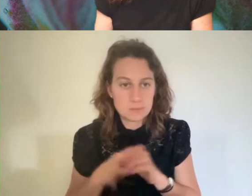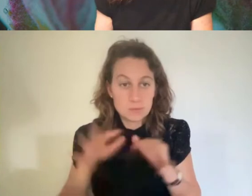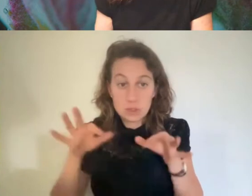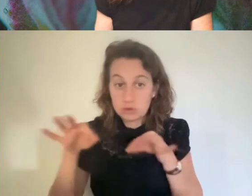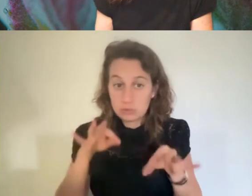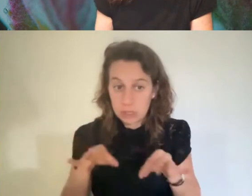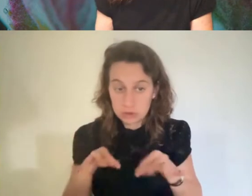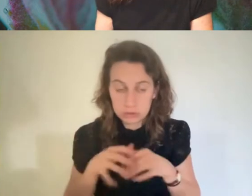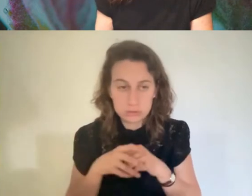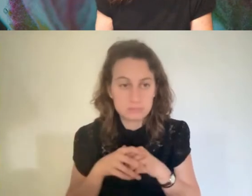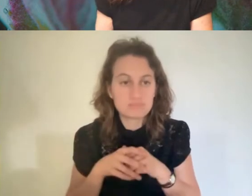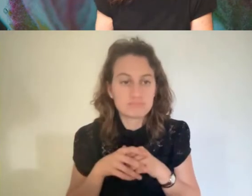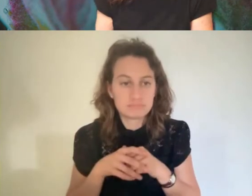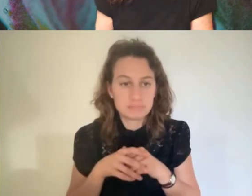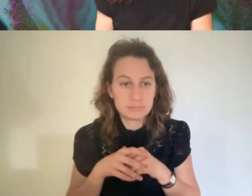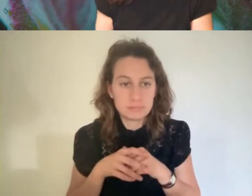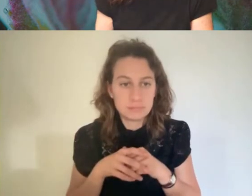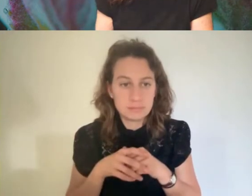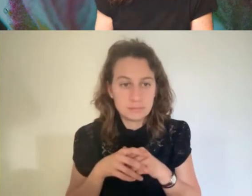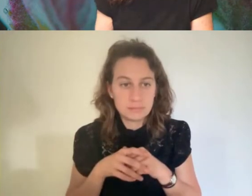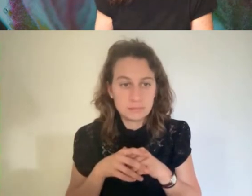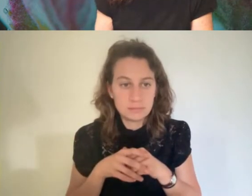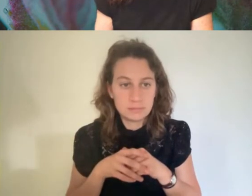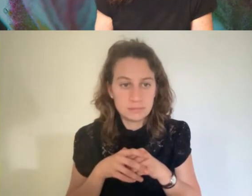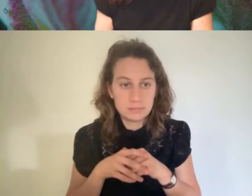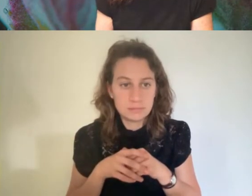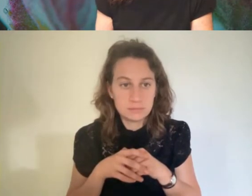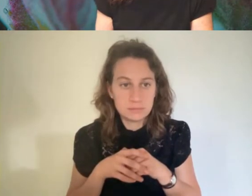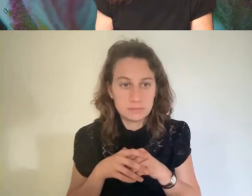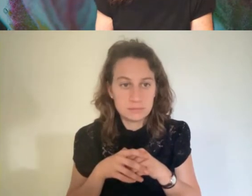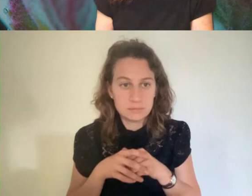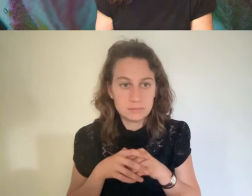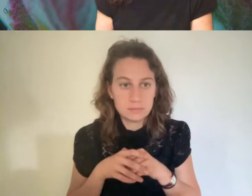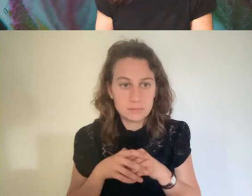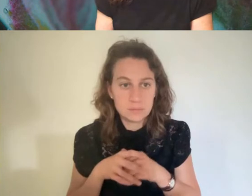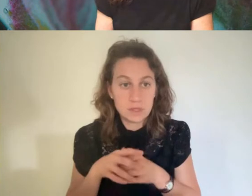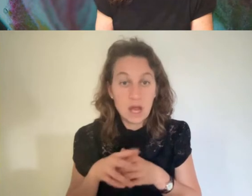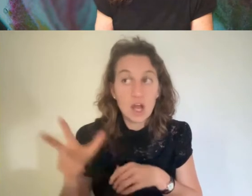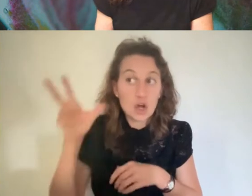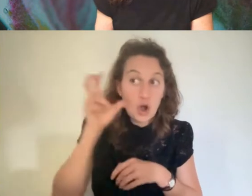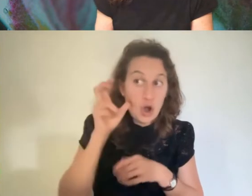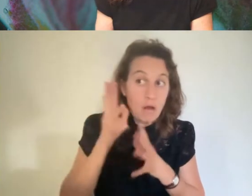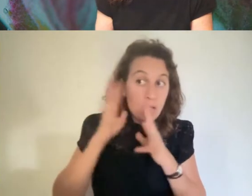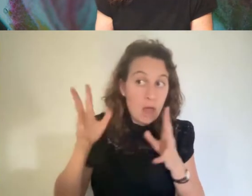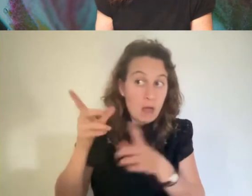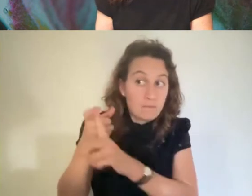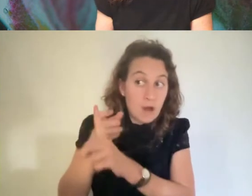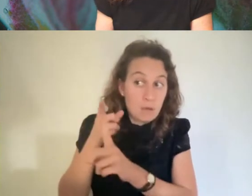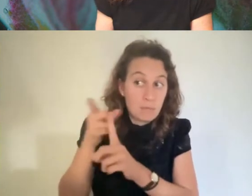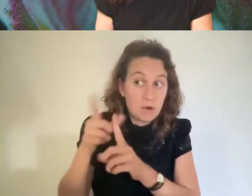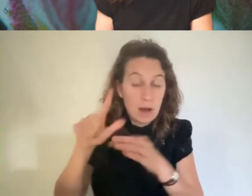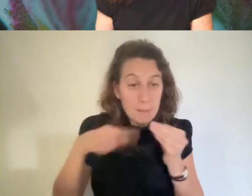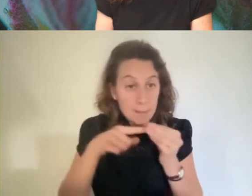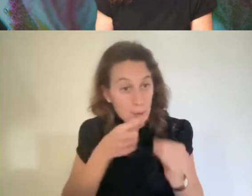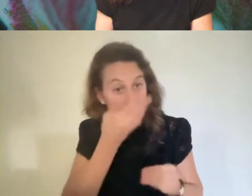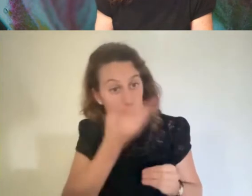So I also heard a lot from Lorraine about you, great things about you and how wonderful